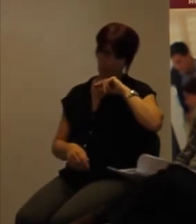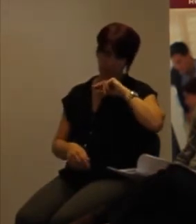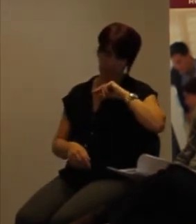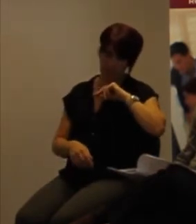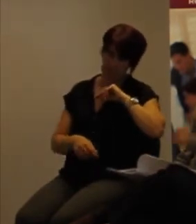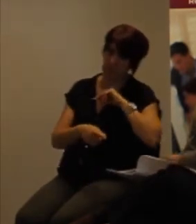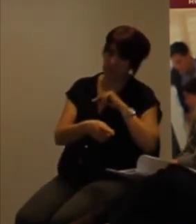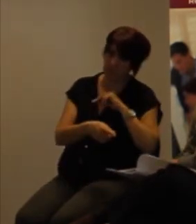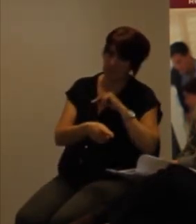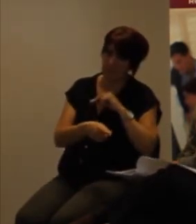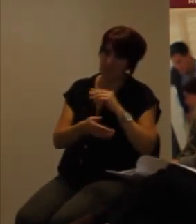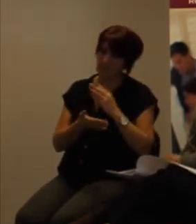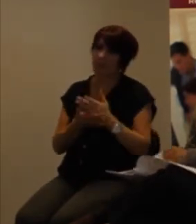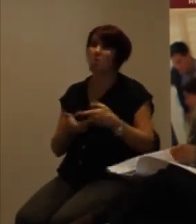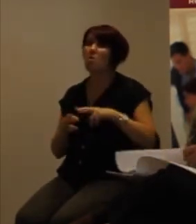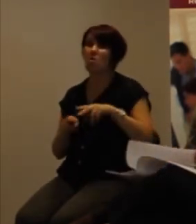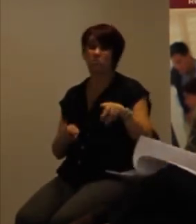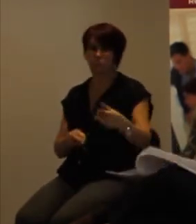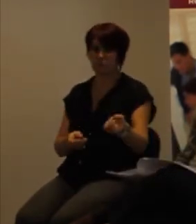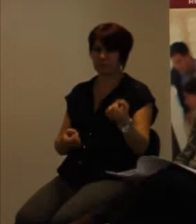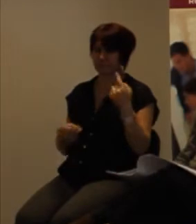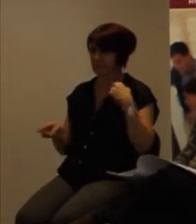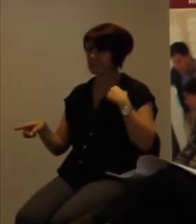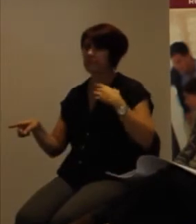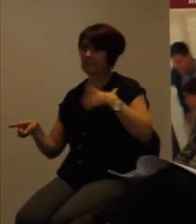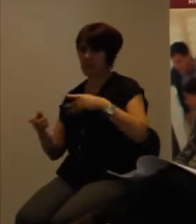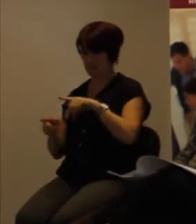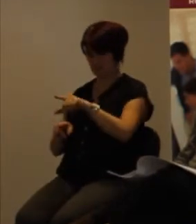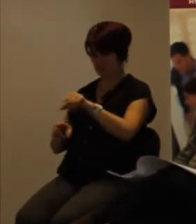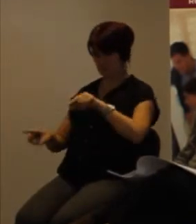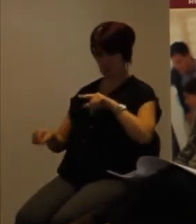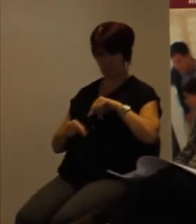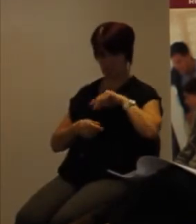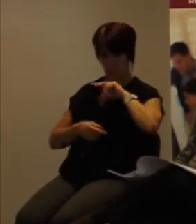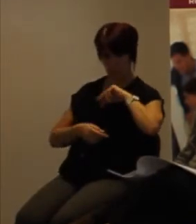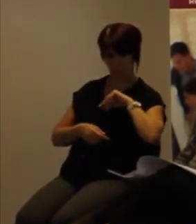read. We stick to reading the bits they need to read rather than everything.